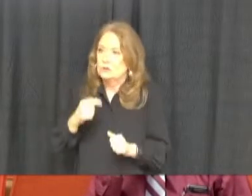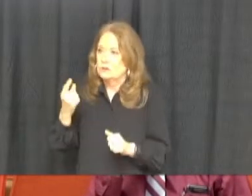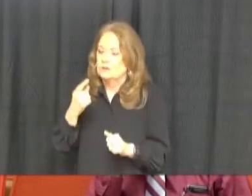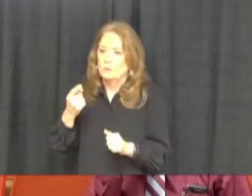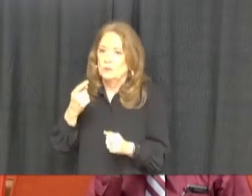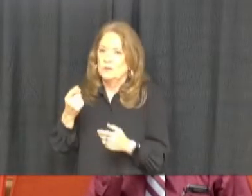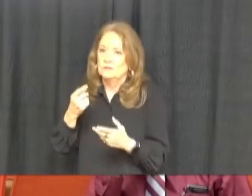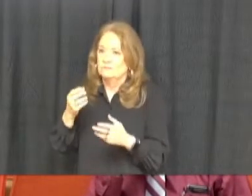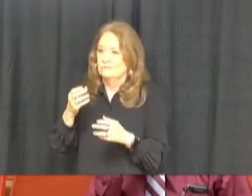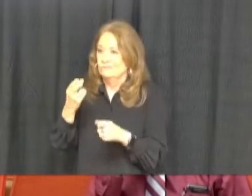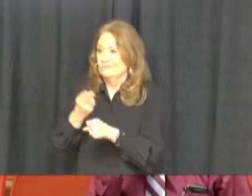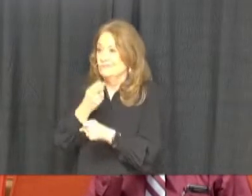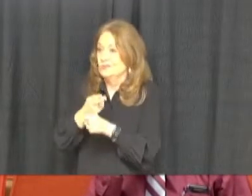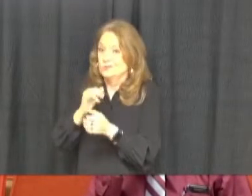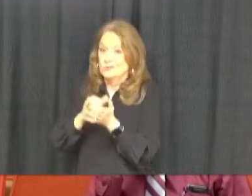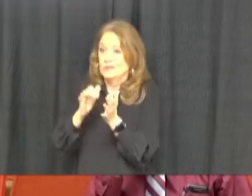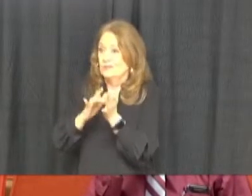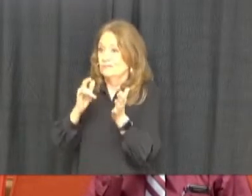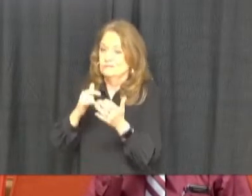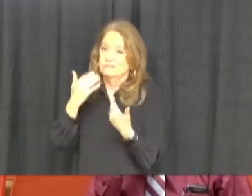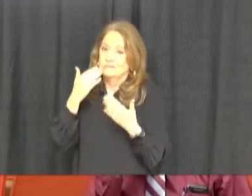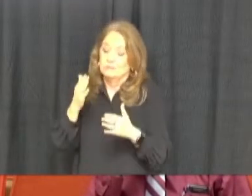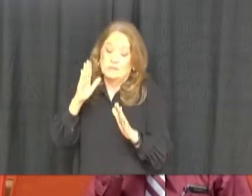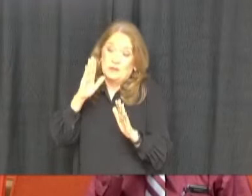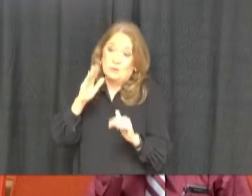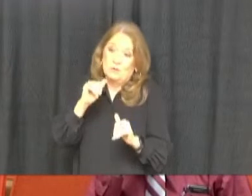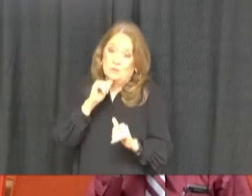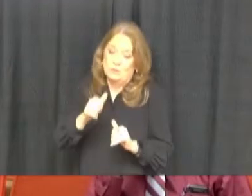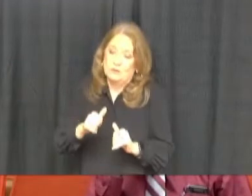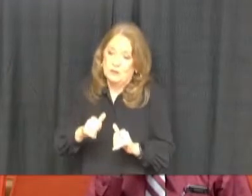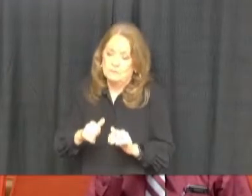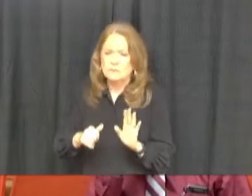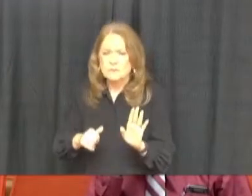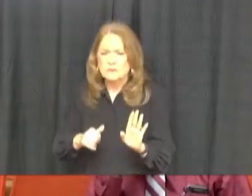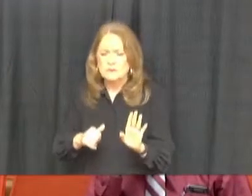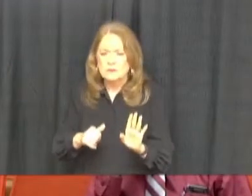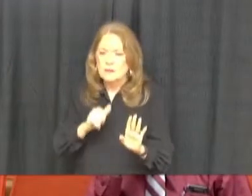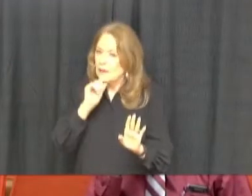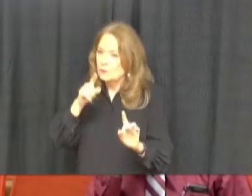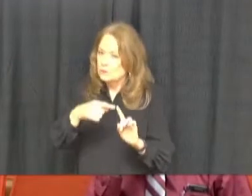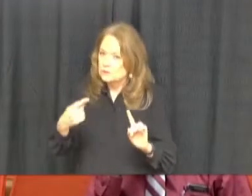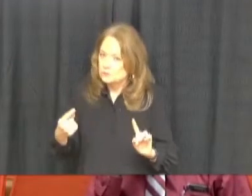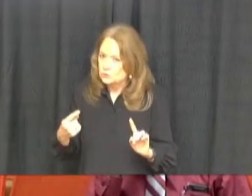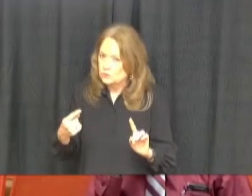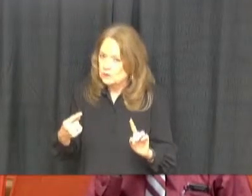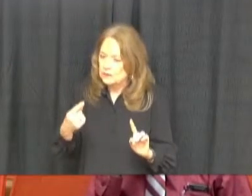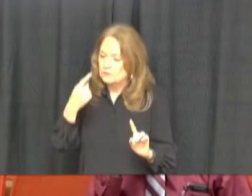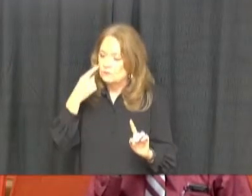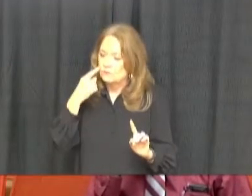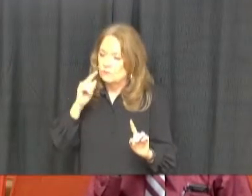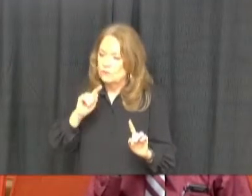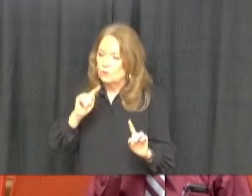it down that path? I guess they could. I would just hope somebody would hold them accountable. So I don't disagree for